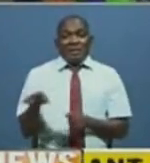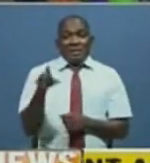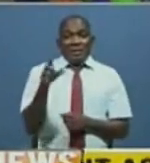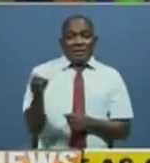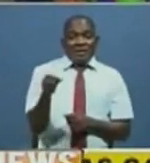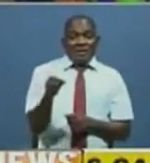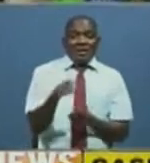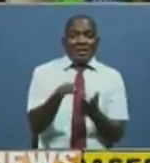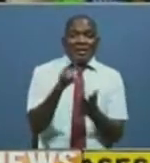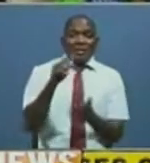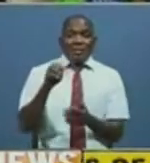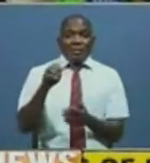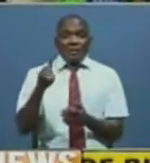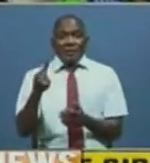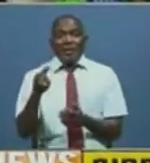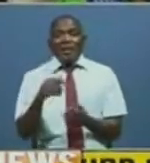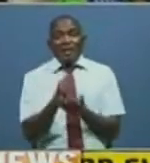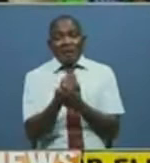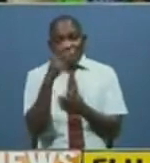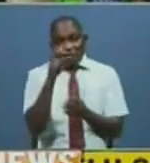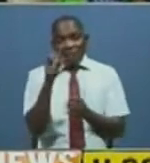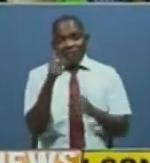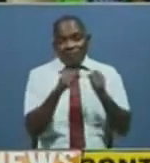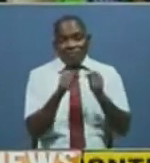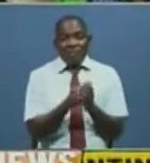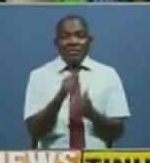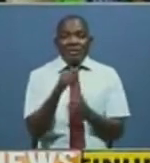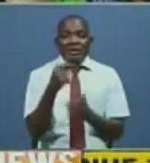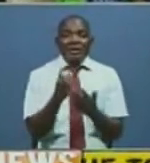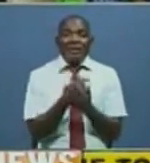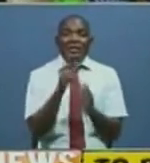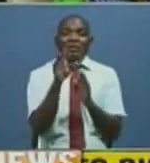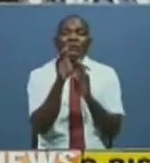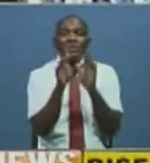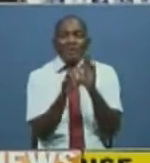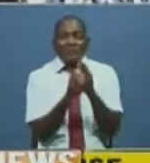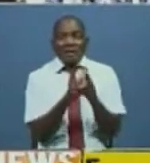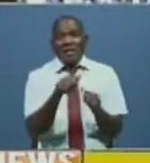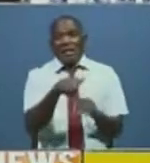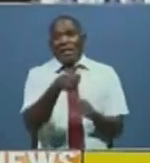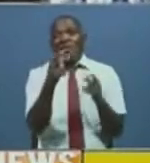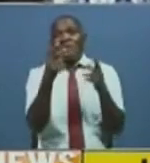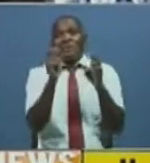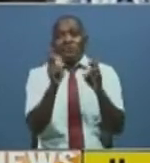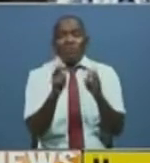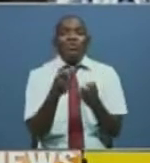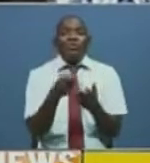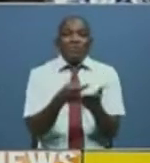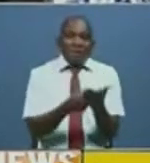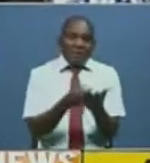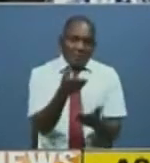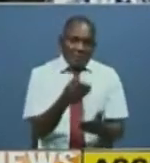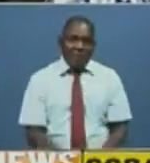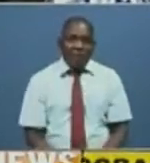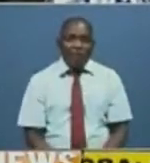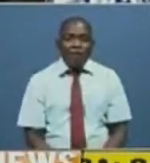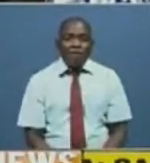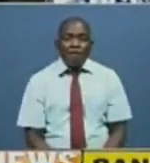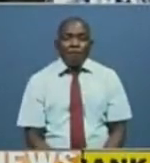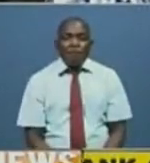the state of the country's corruption fight, limitations on the 1992 constitution, among other issues, were also discussed.